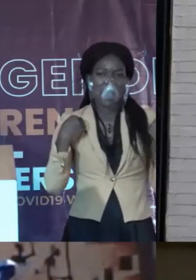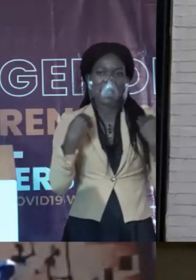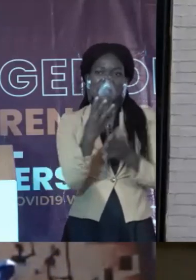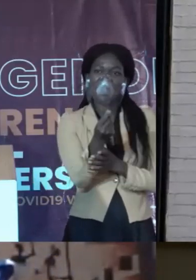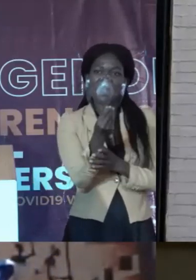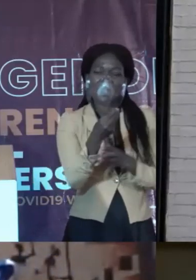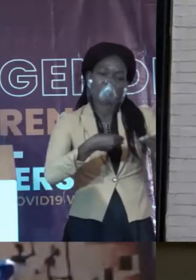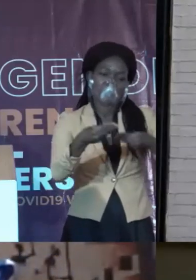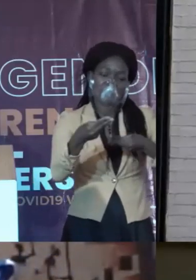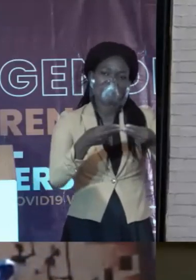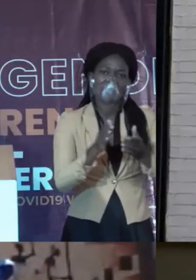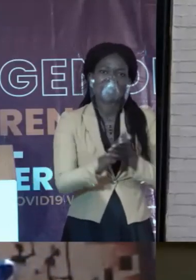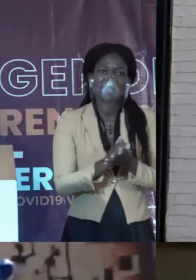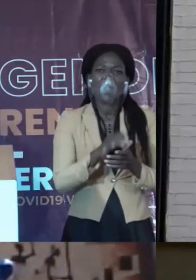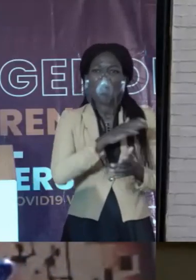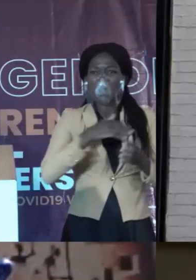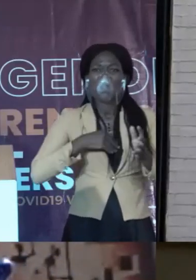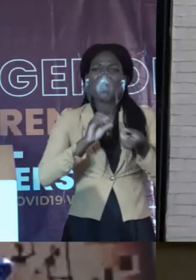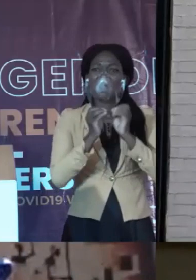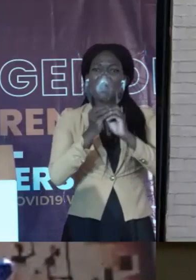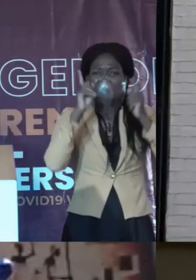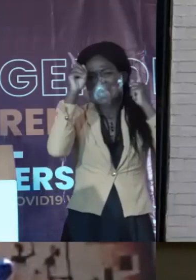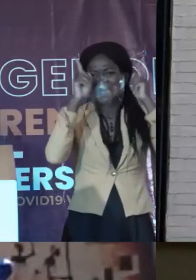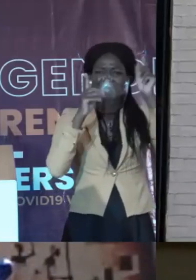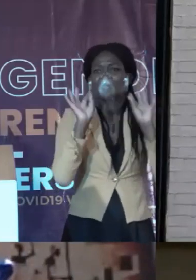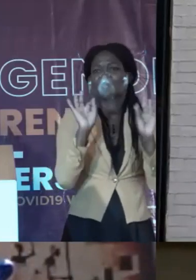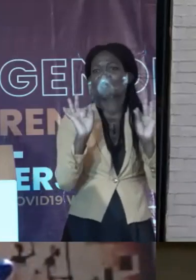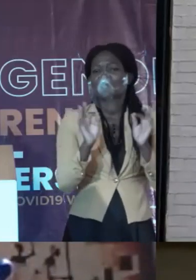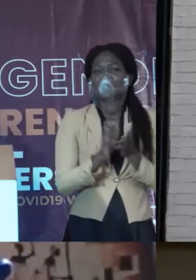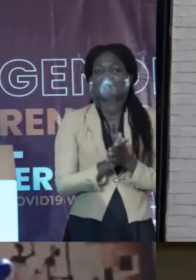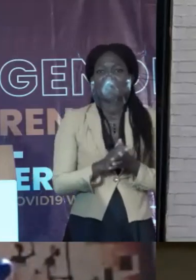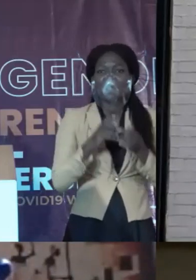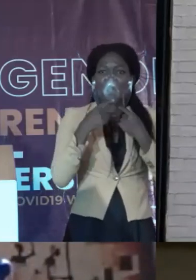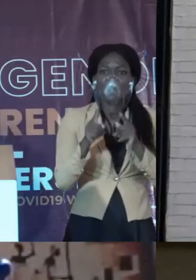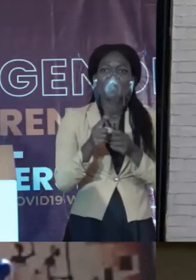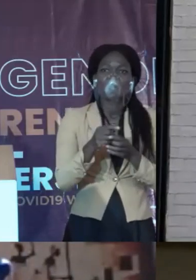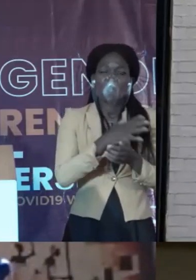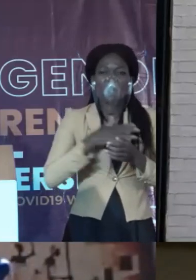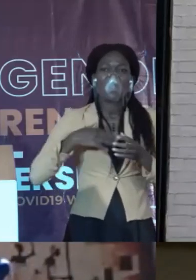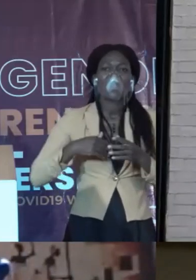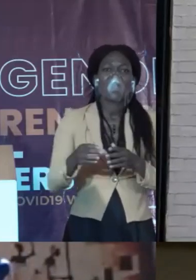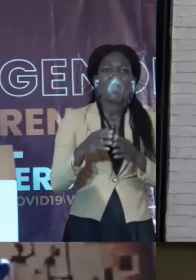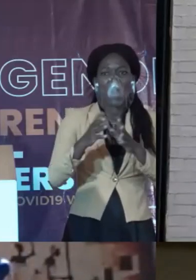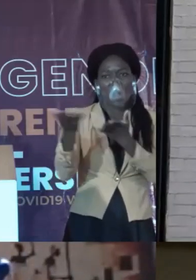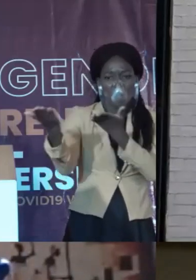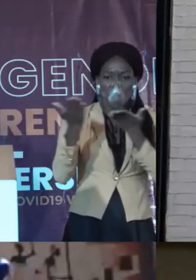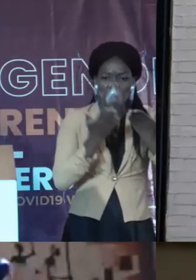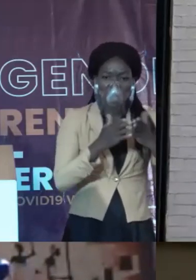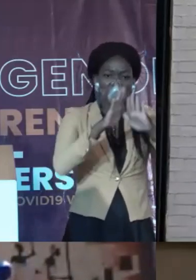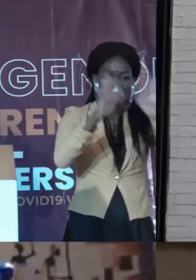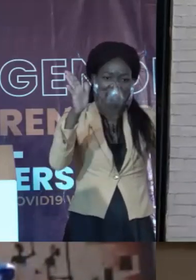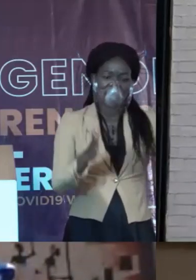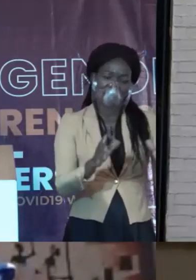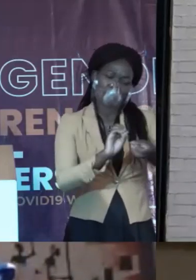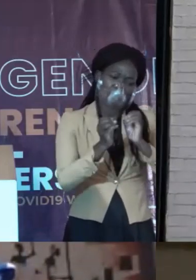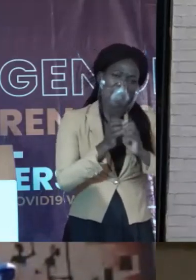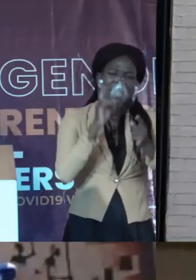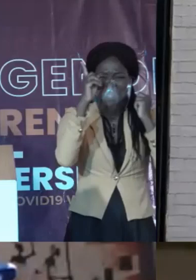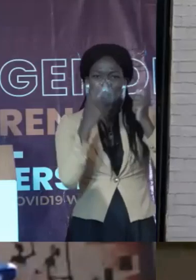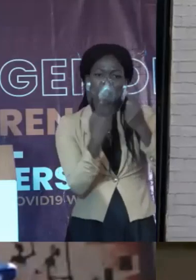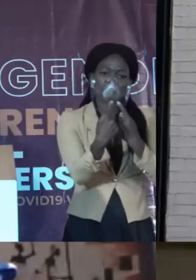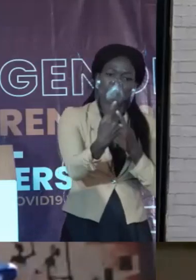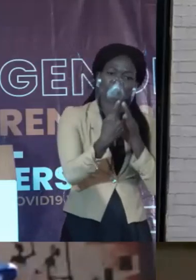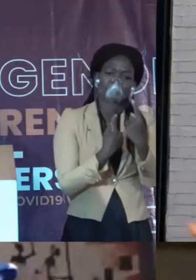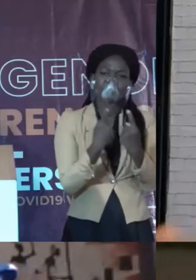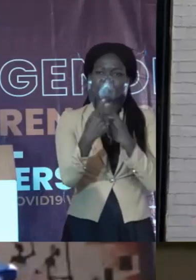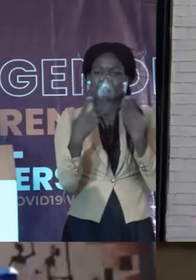are decision makers. They are easily welcomed to the table of decision making. They make decisions starting off